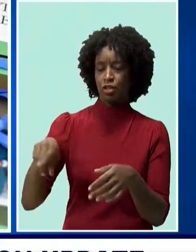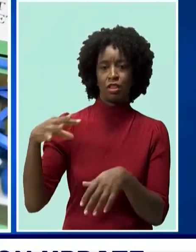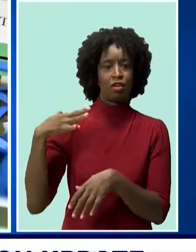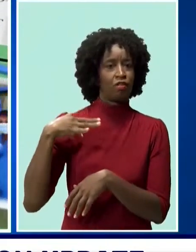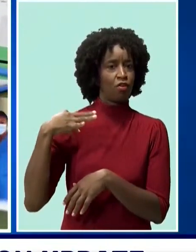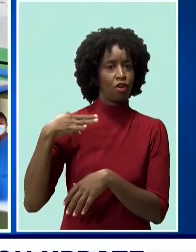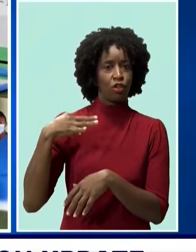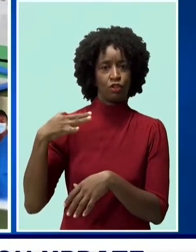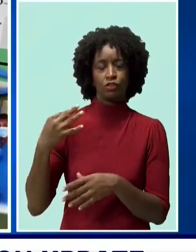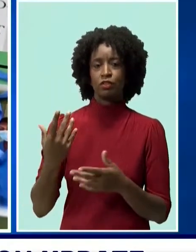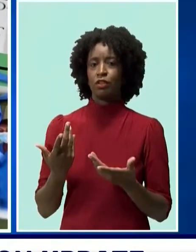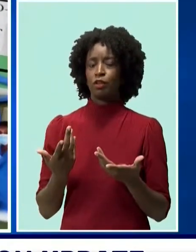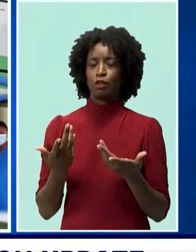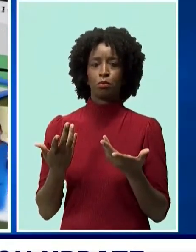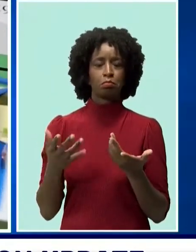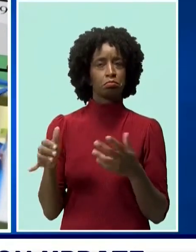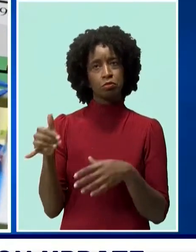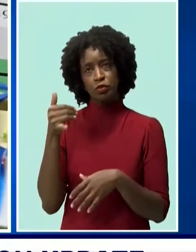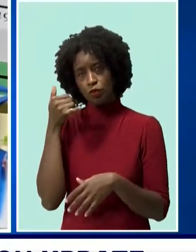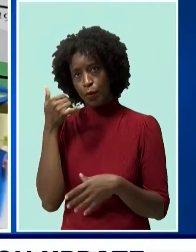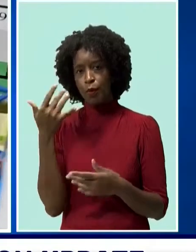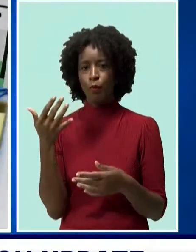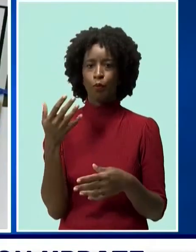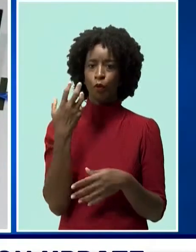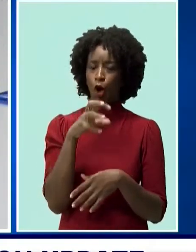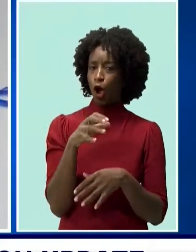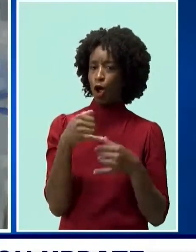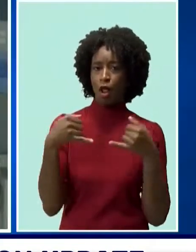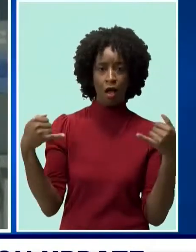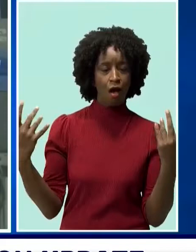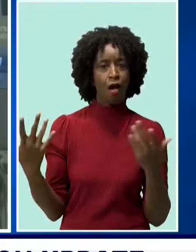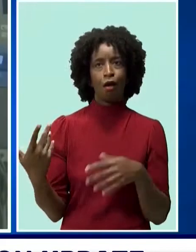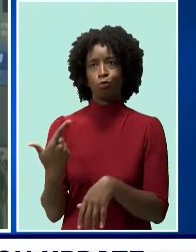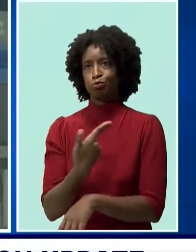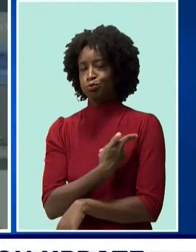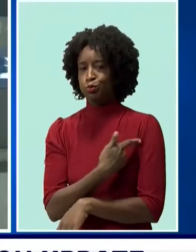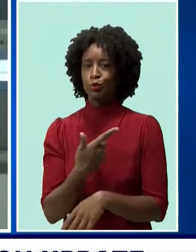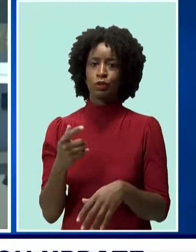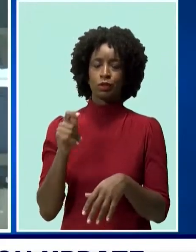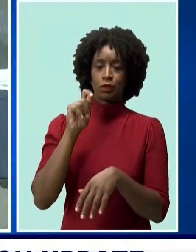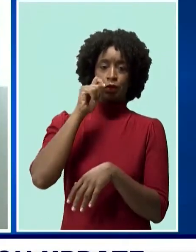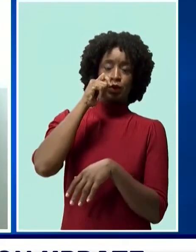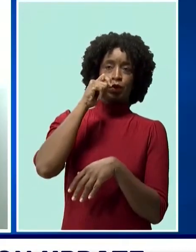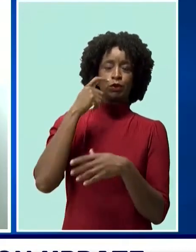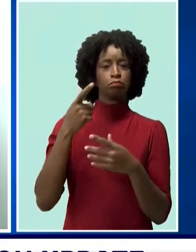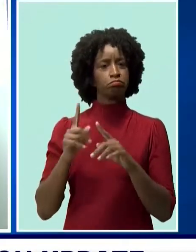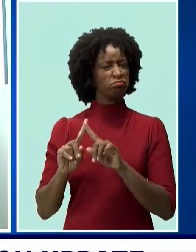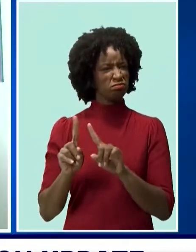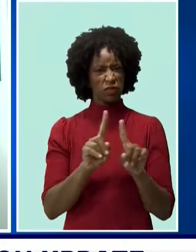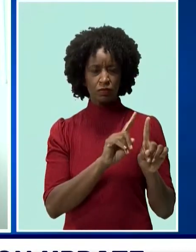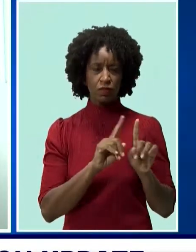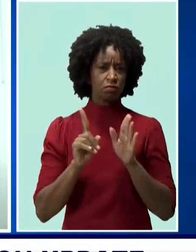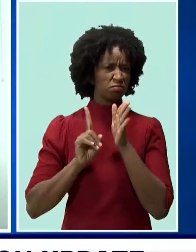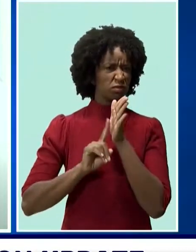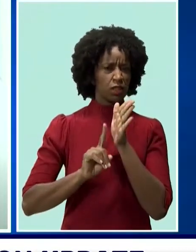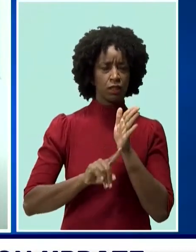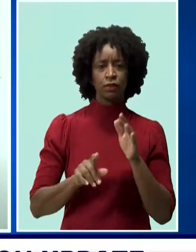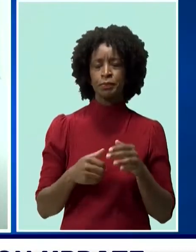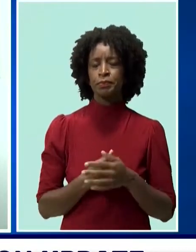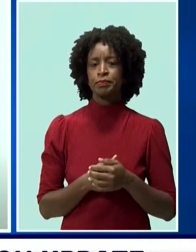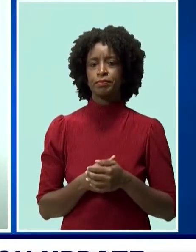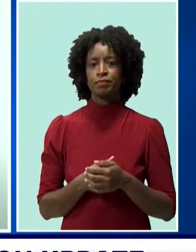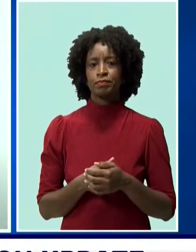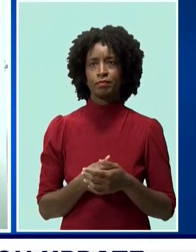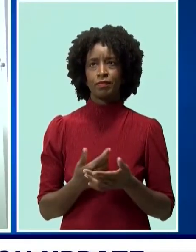time to man hotlines, to vaccinate, to do swabbing. We have doctors who